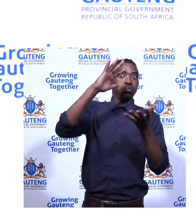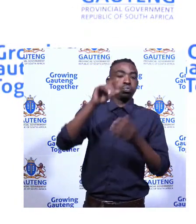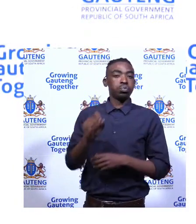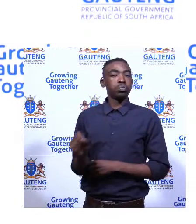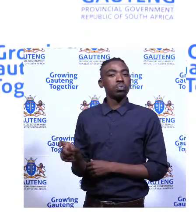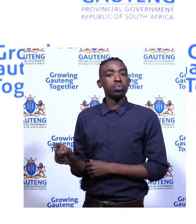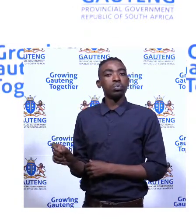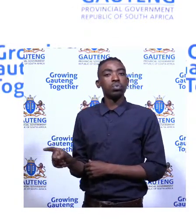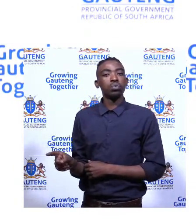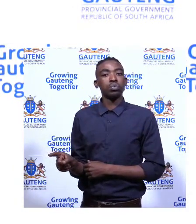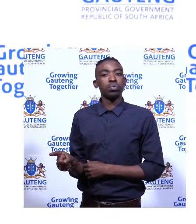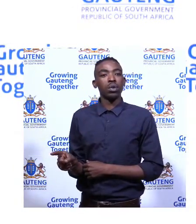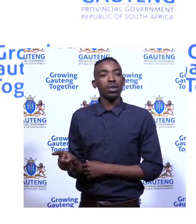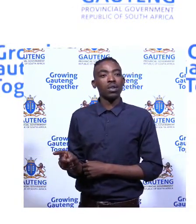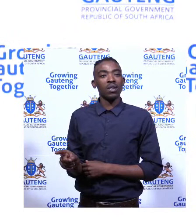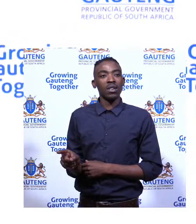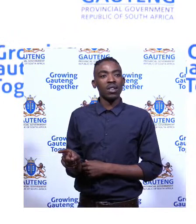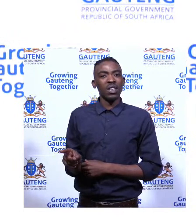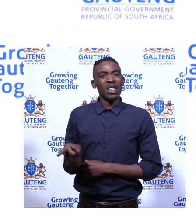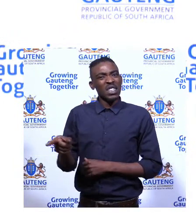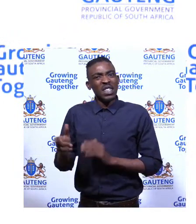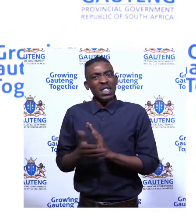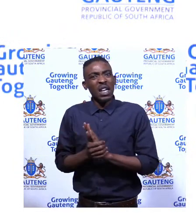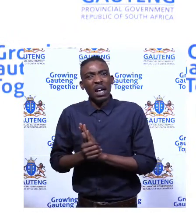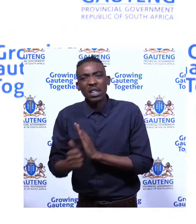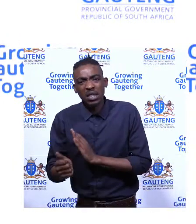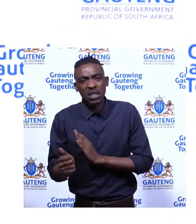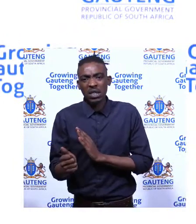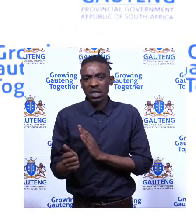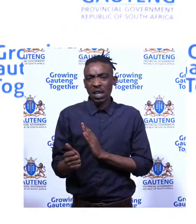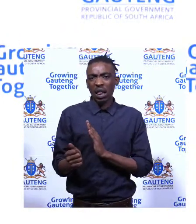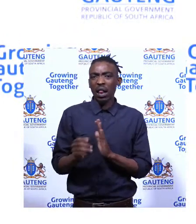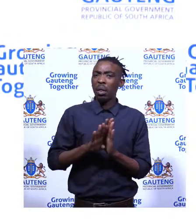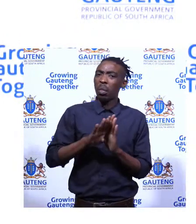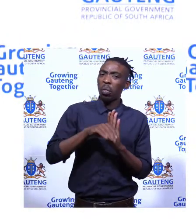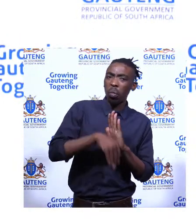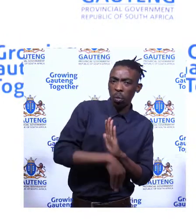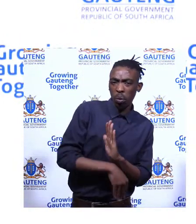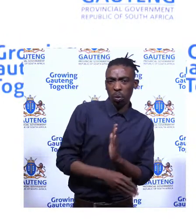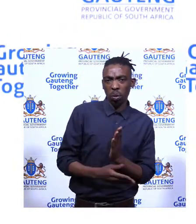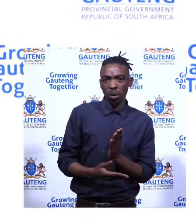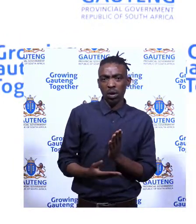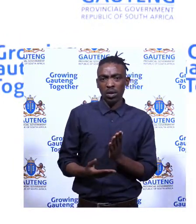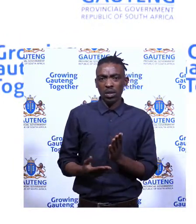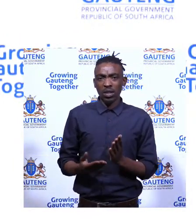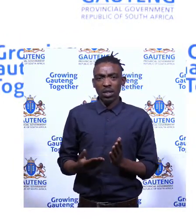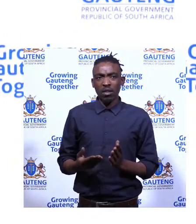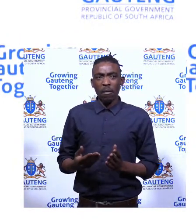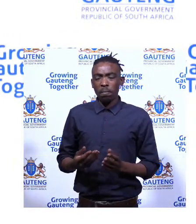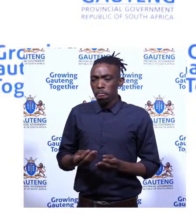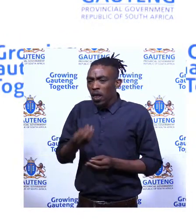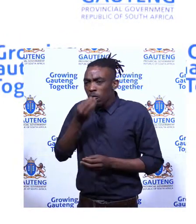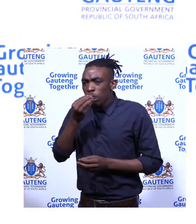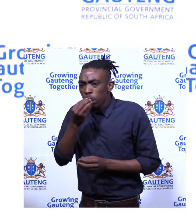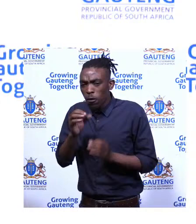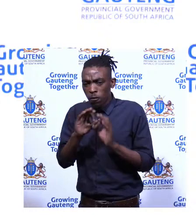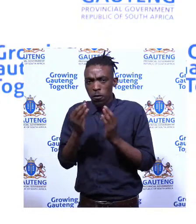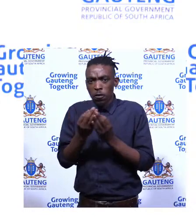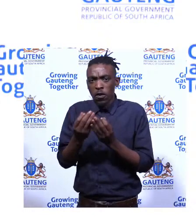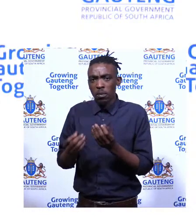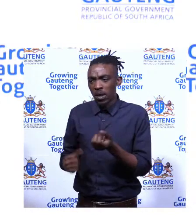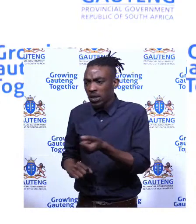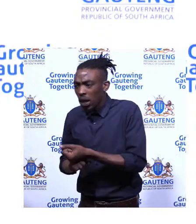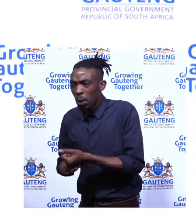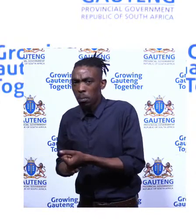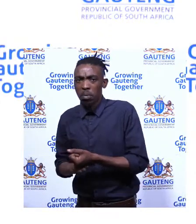an impact on their ability to feed themselves and their families, nutritional immediate impact. So it has